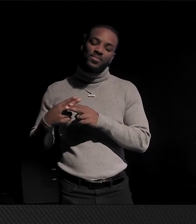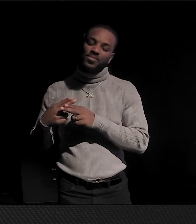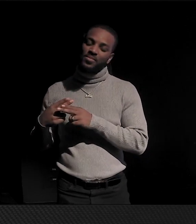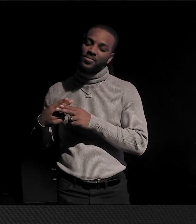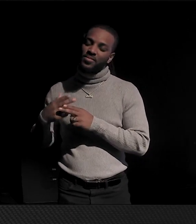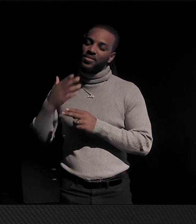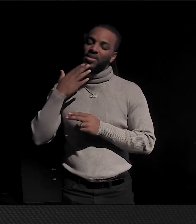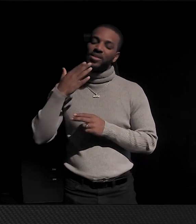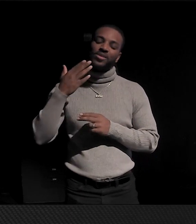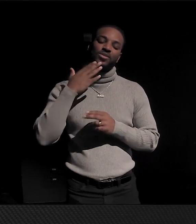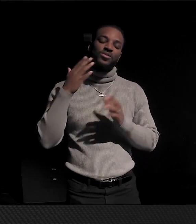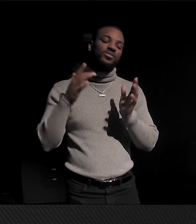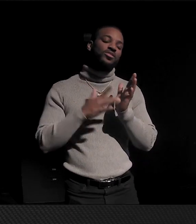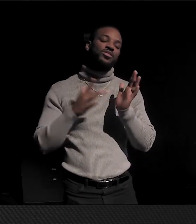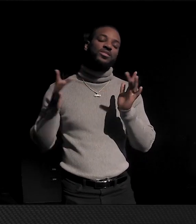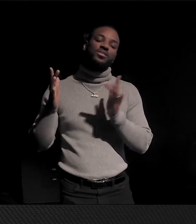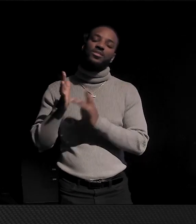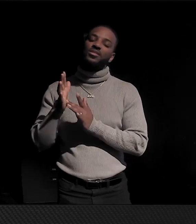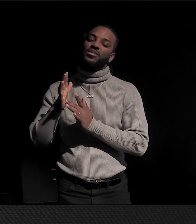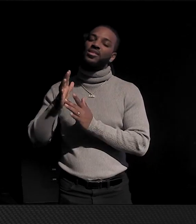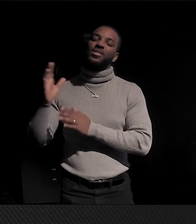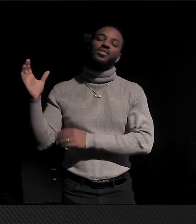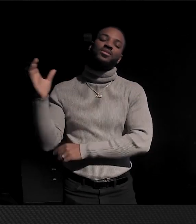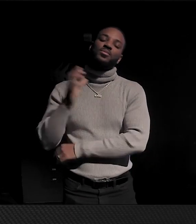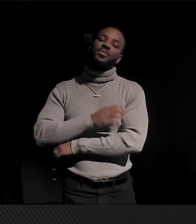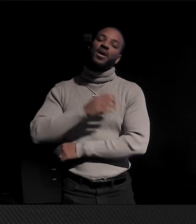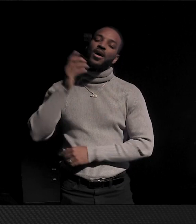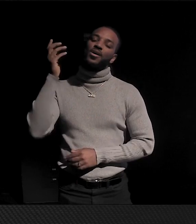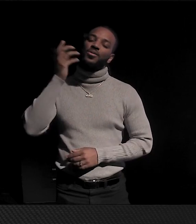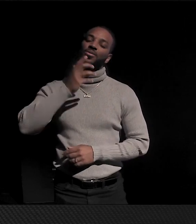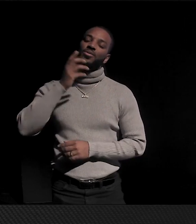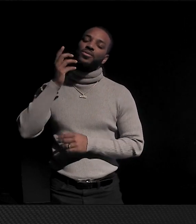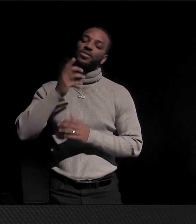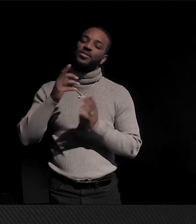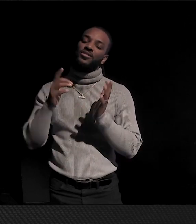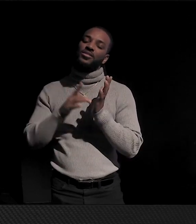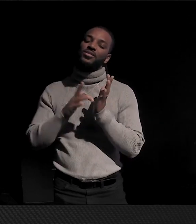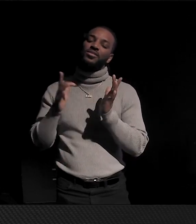you, Jesus. There's power in your name.